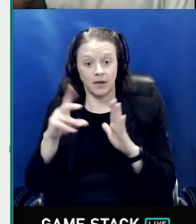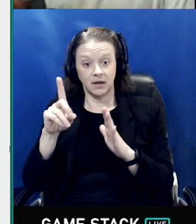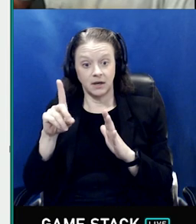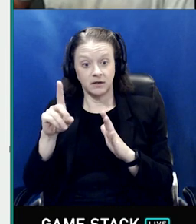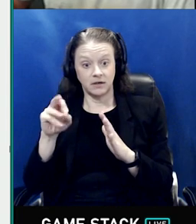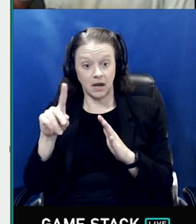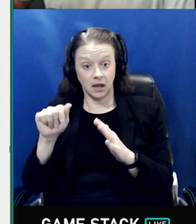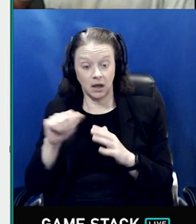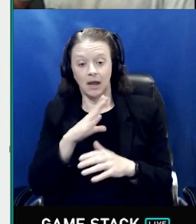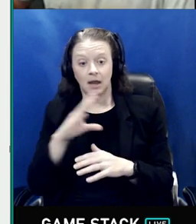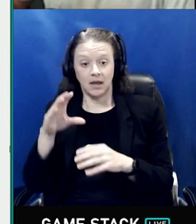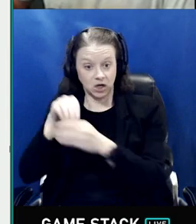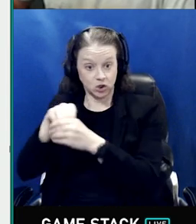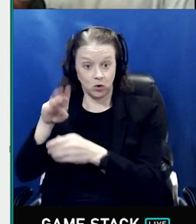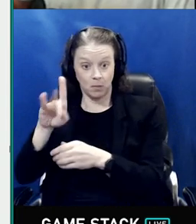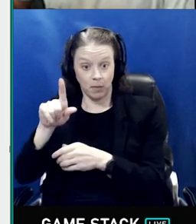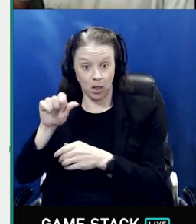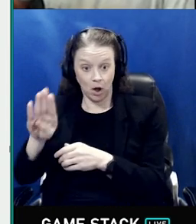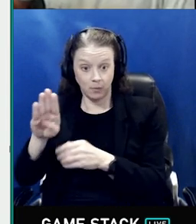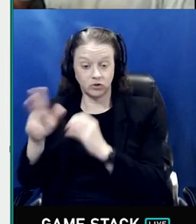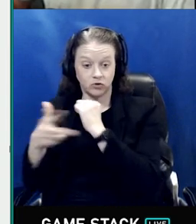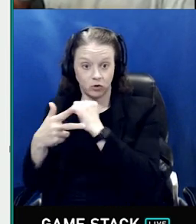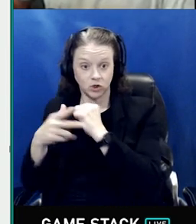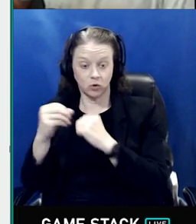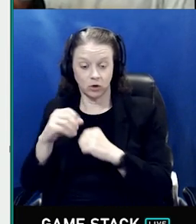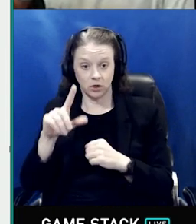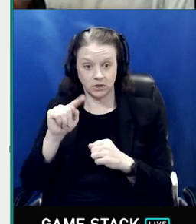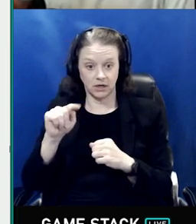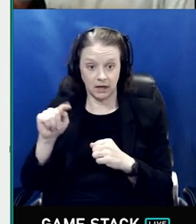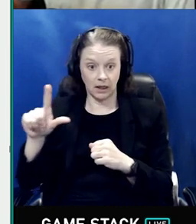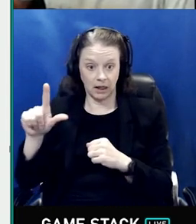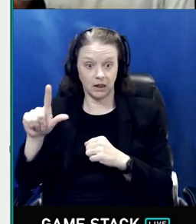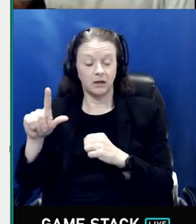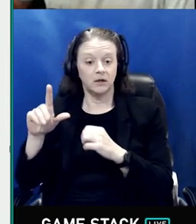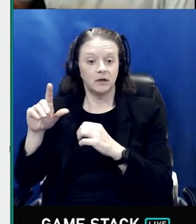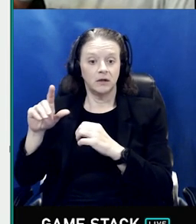data from Cosmos to keep your database small.